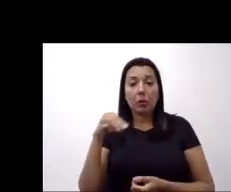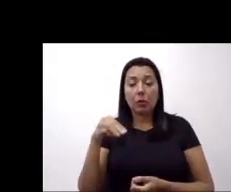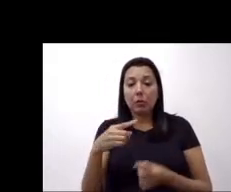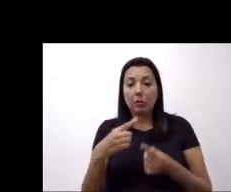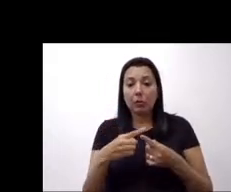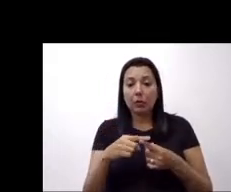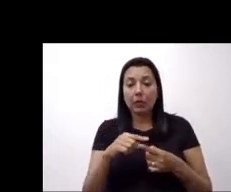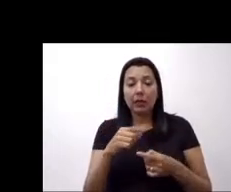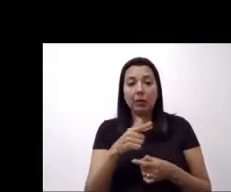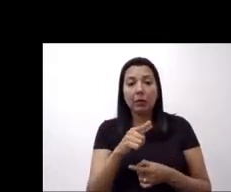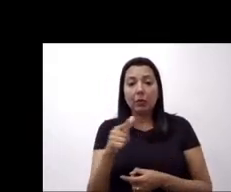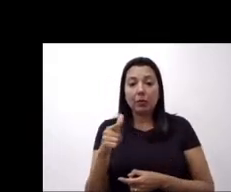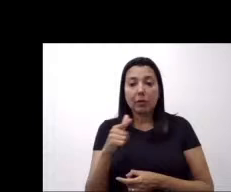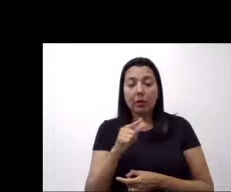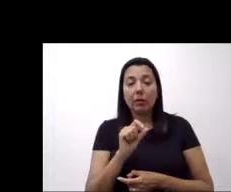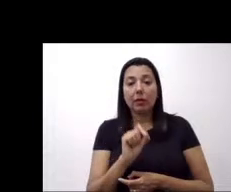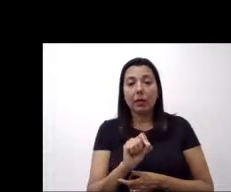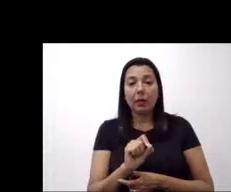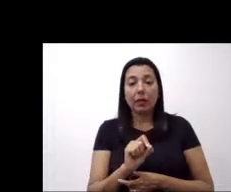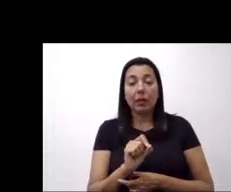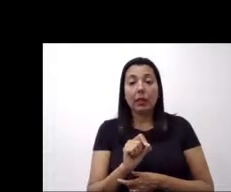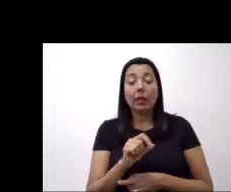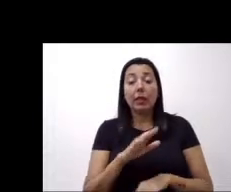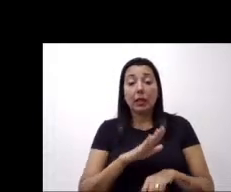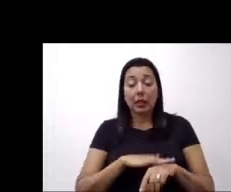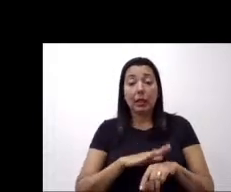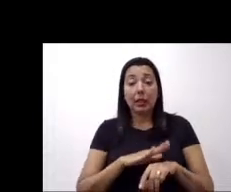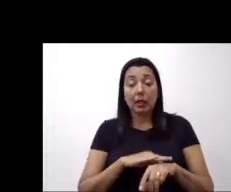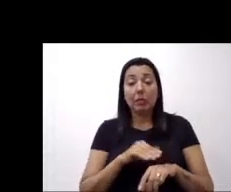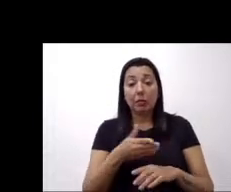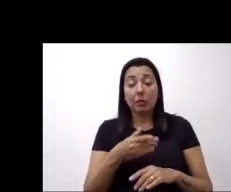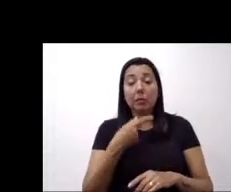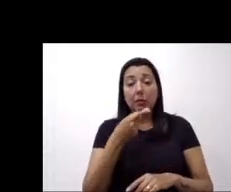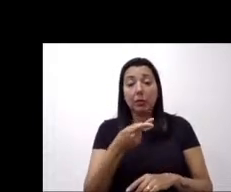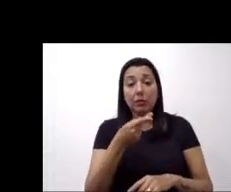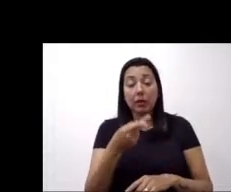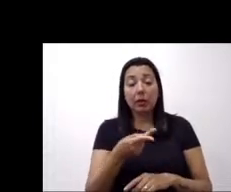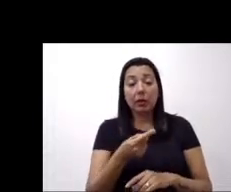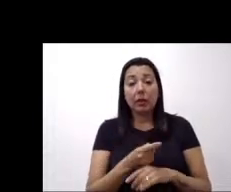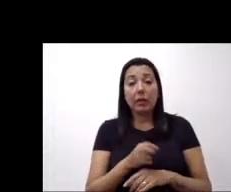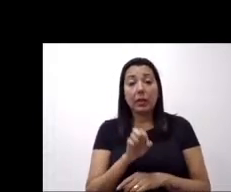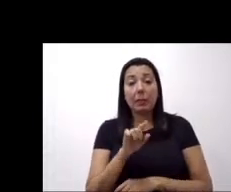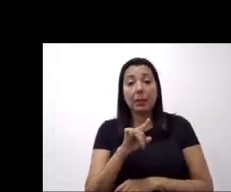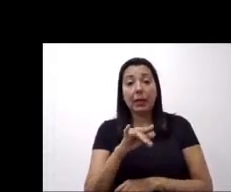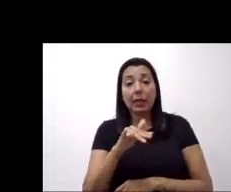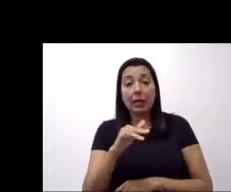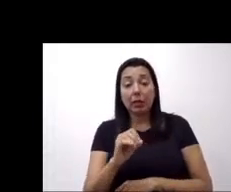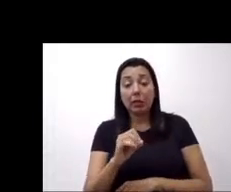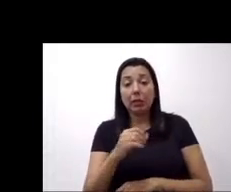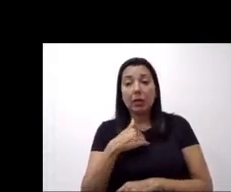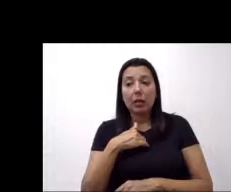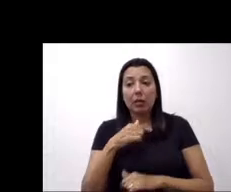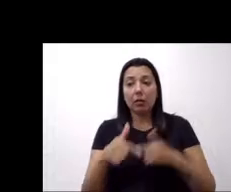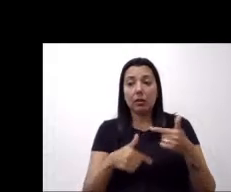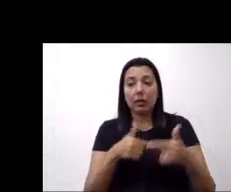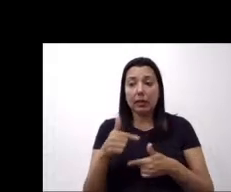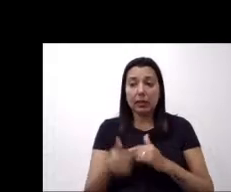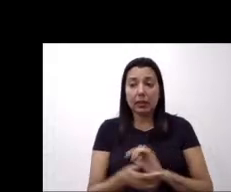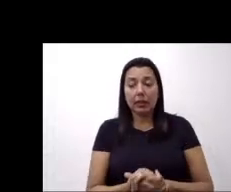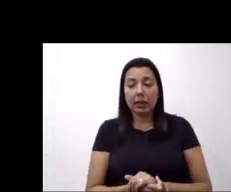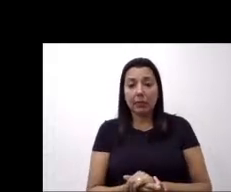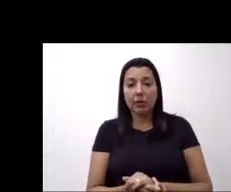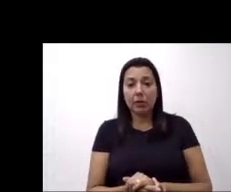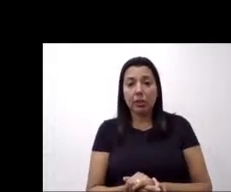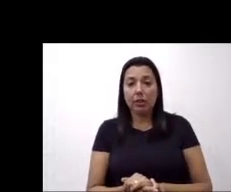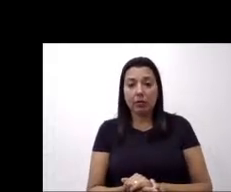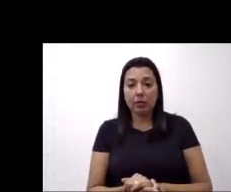to this empirical case I work on. Okay, it's a first idea. It's very classical in